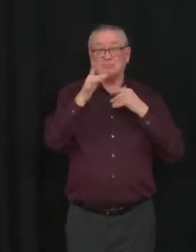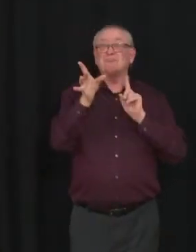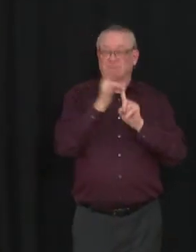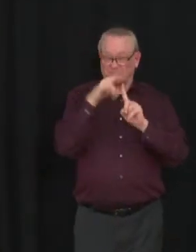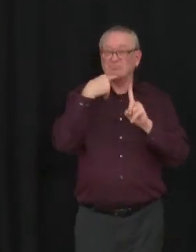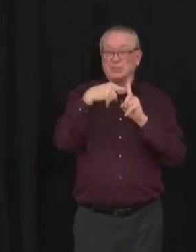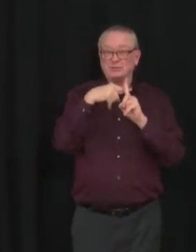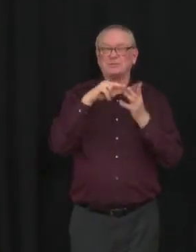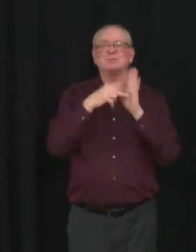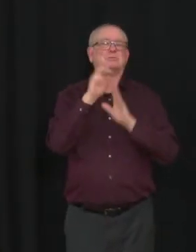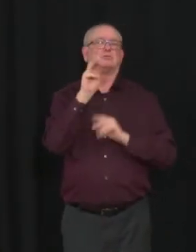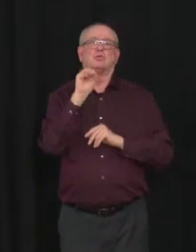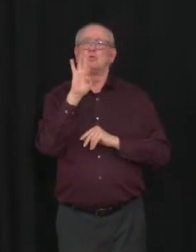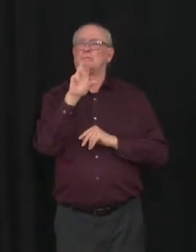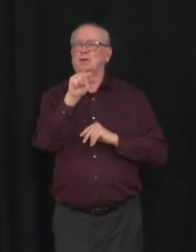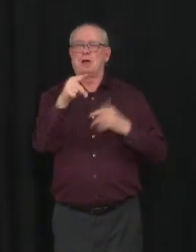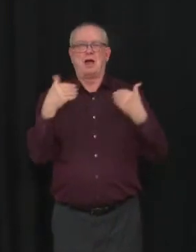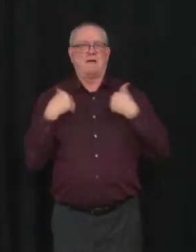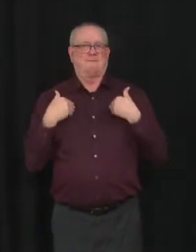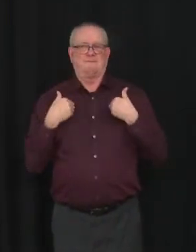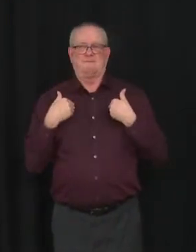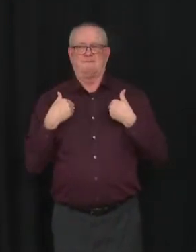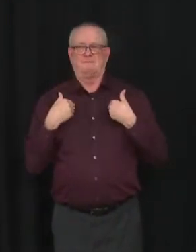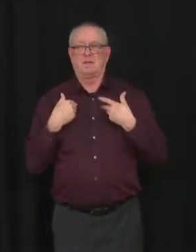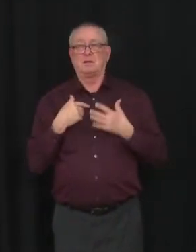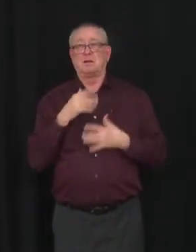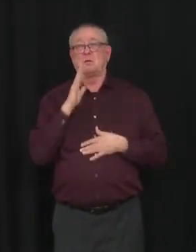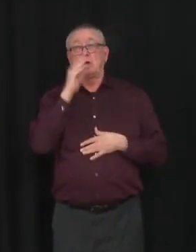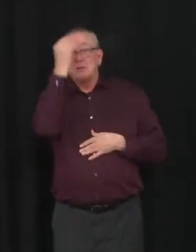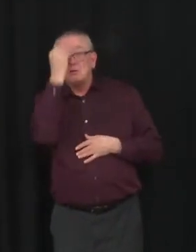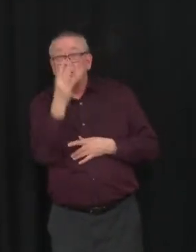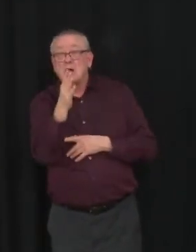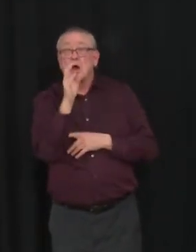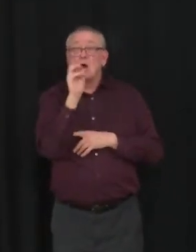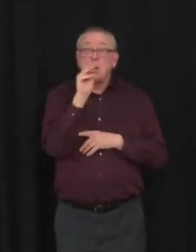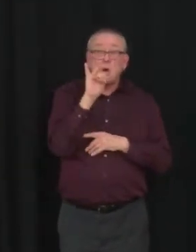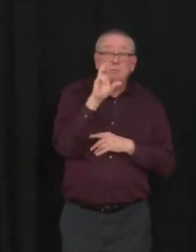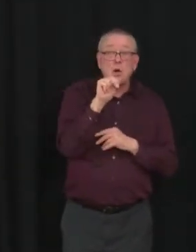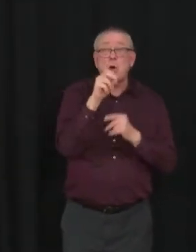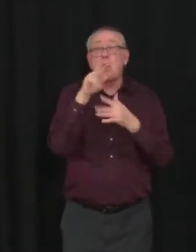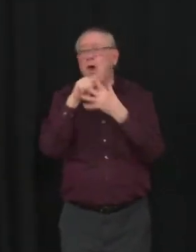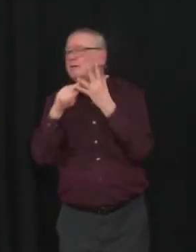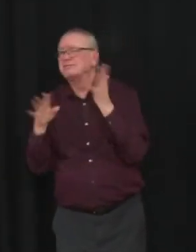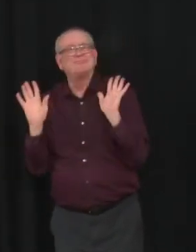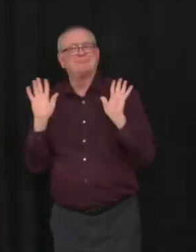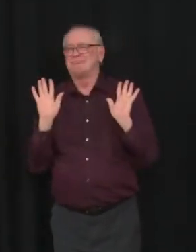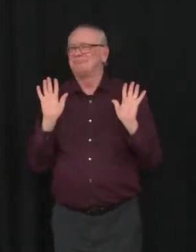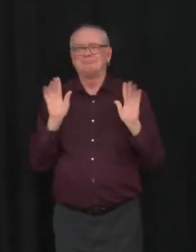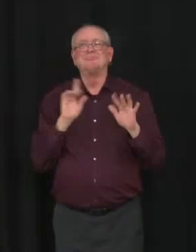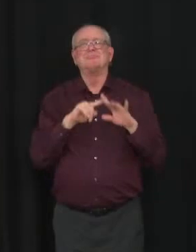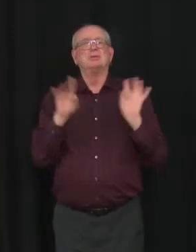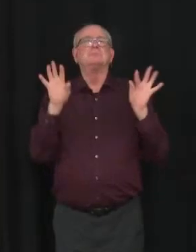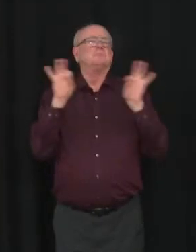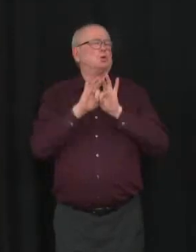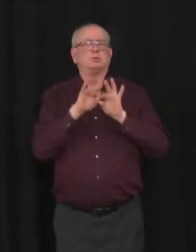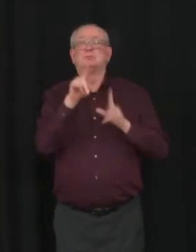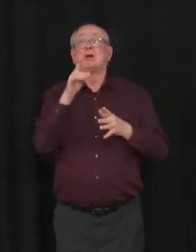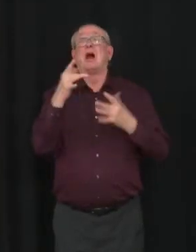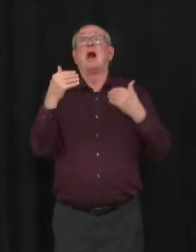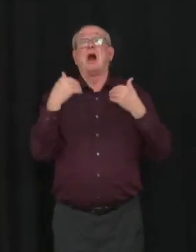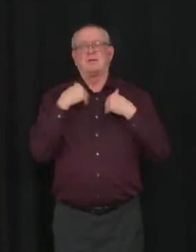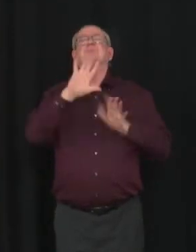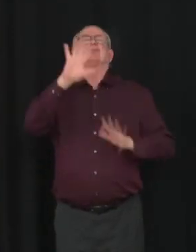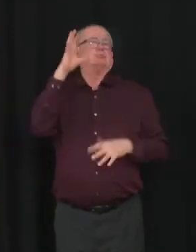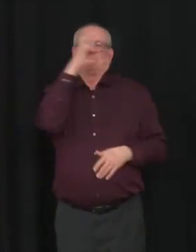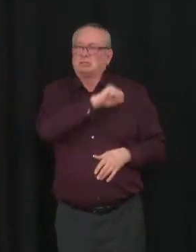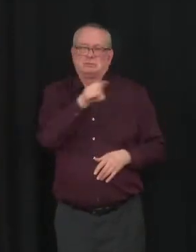of an Omicron result. Anyone who is feeling sick must stay home and away from others. This is a legal